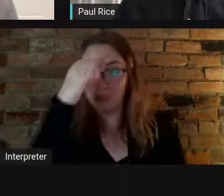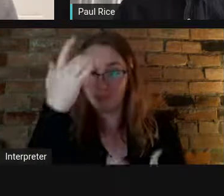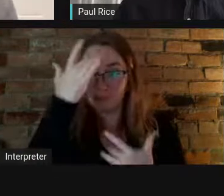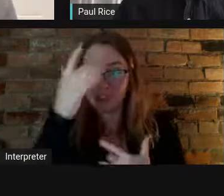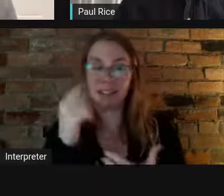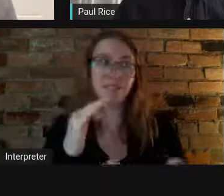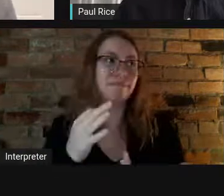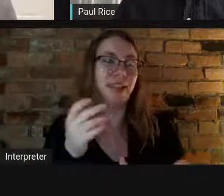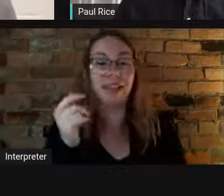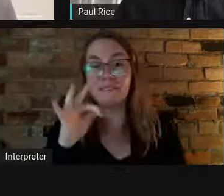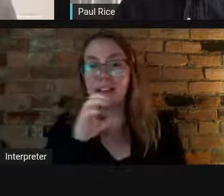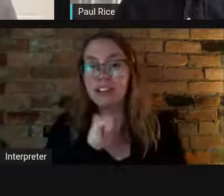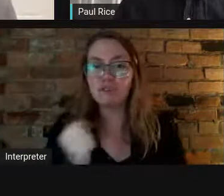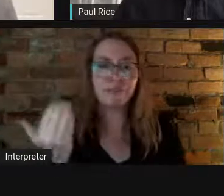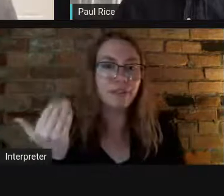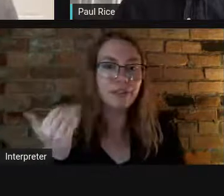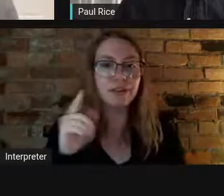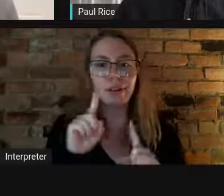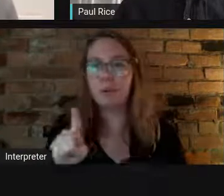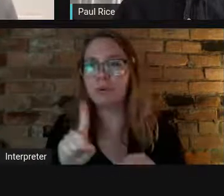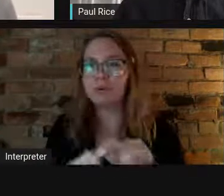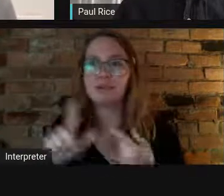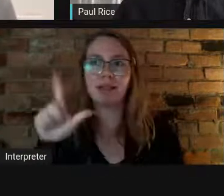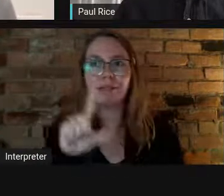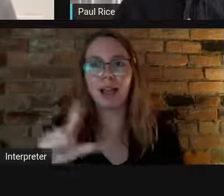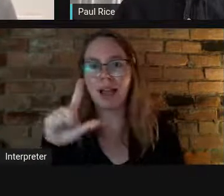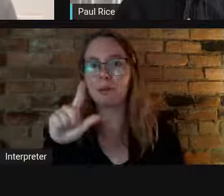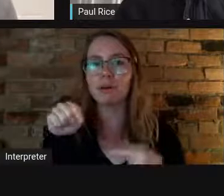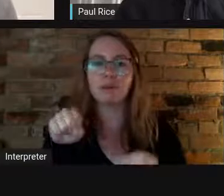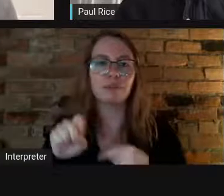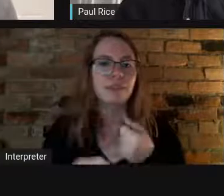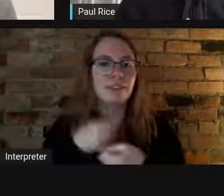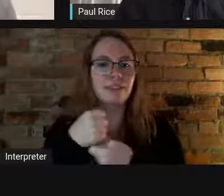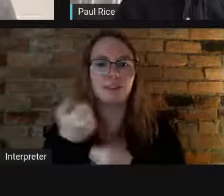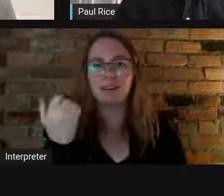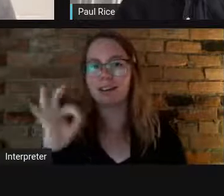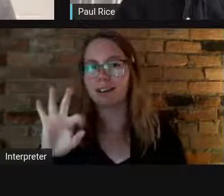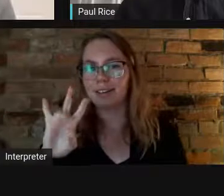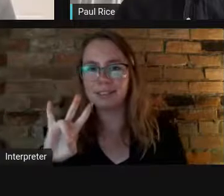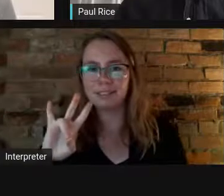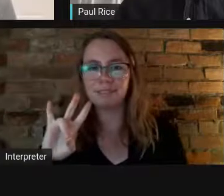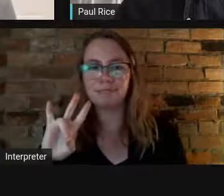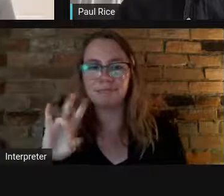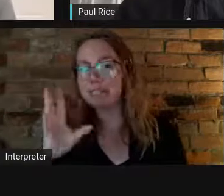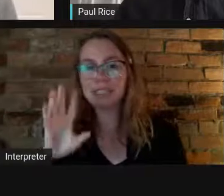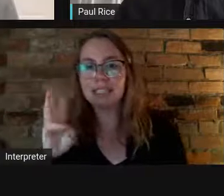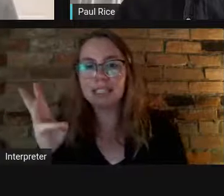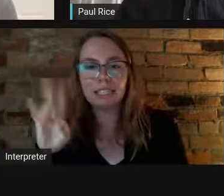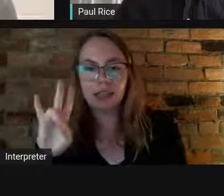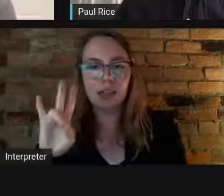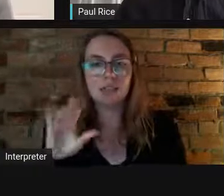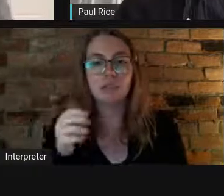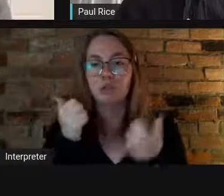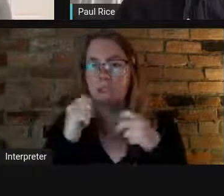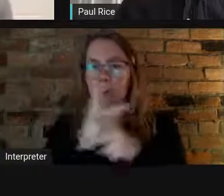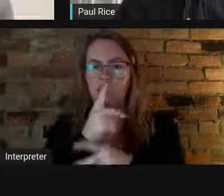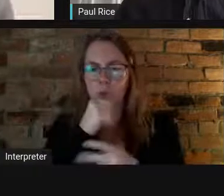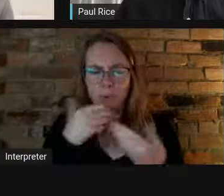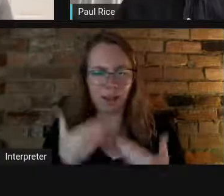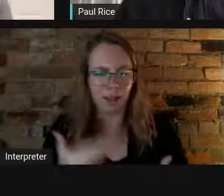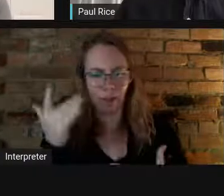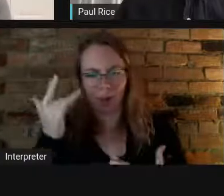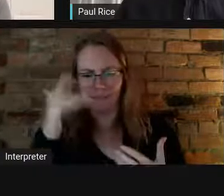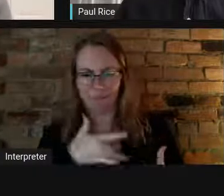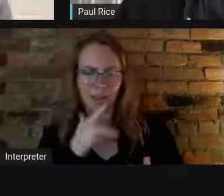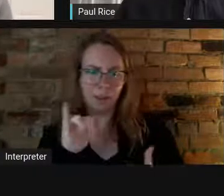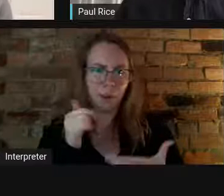library, your high school library in 1967, trying to figure out who are you. And the first thing you come across are three